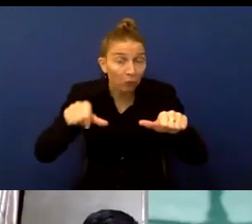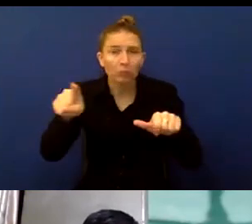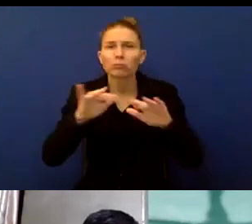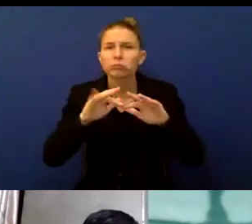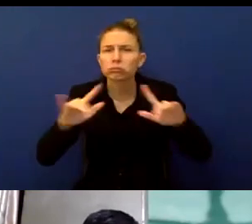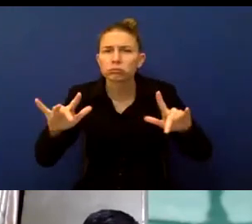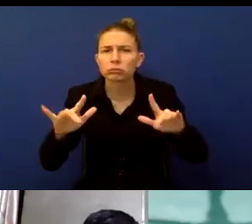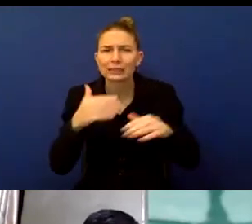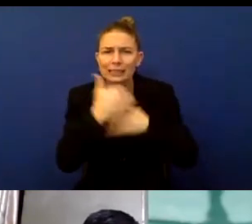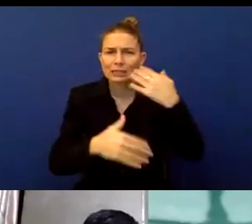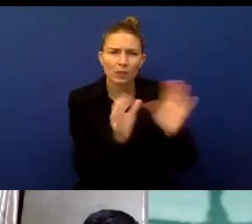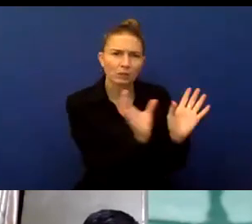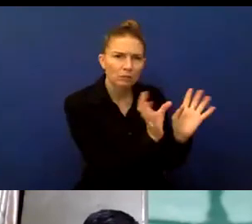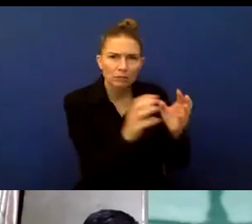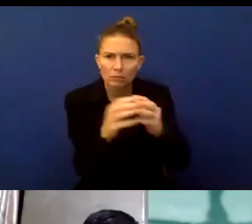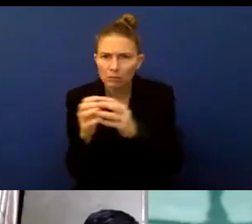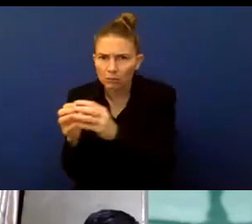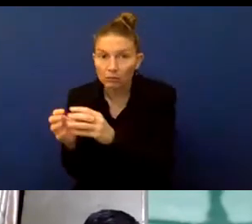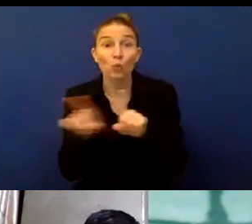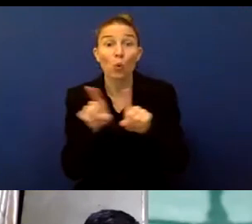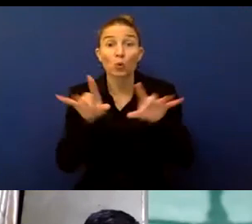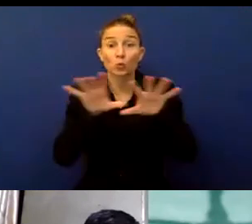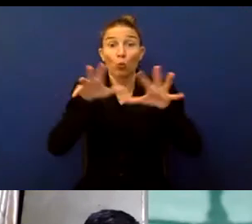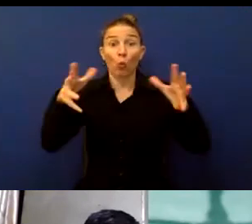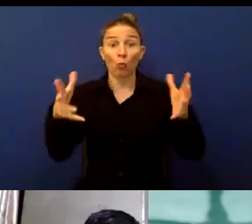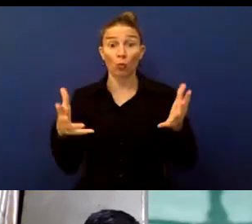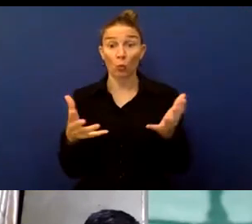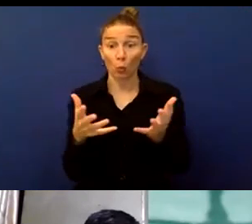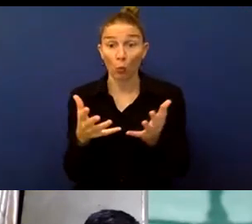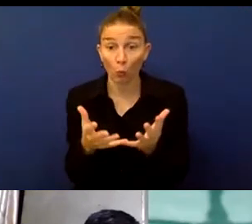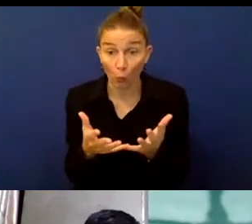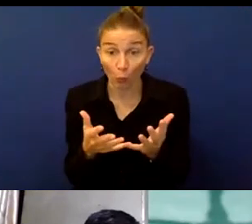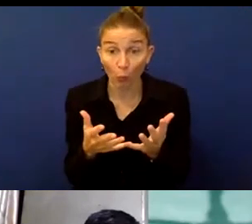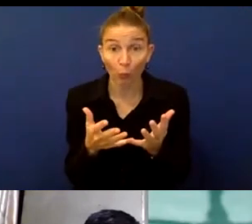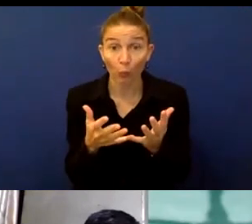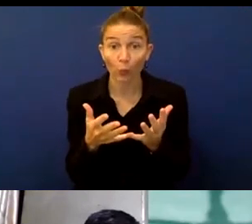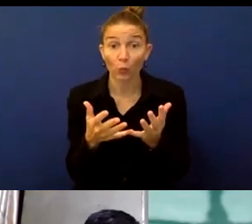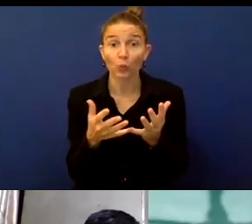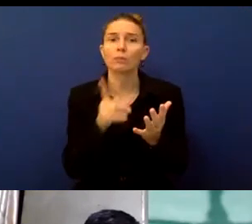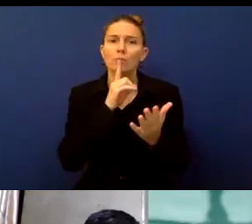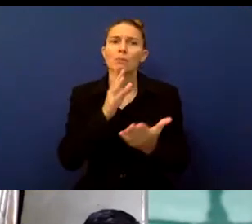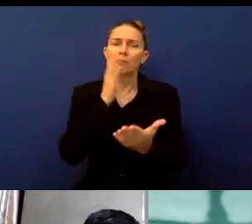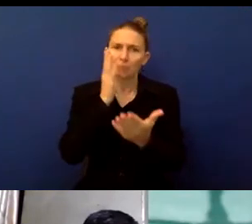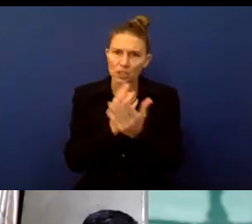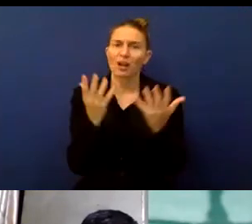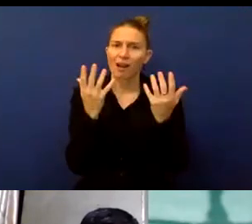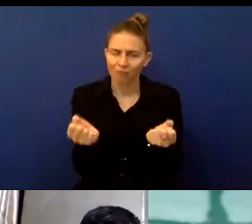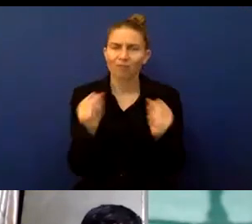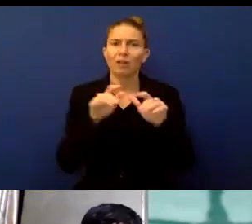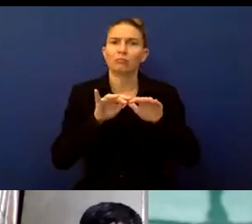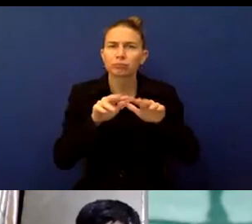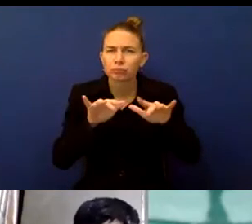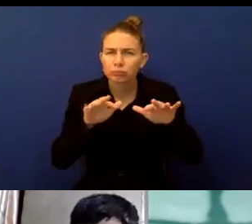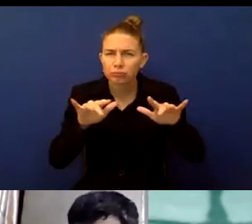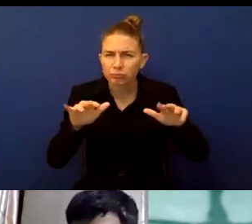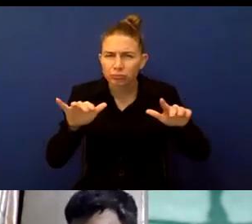constituencies across the world, from the global south and global north, to ensure that we have a diverse feedback